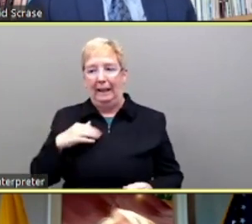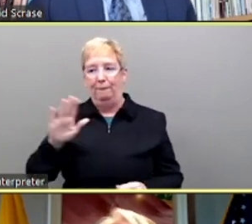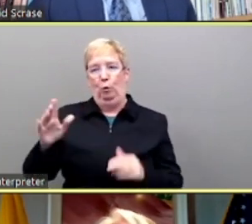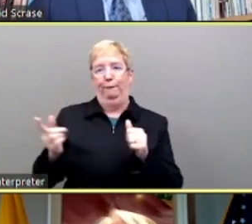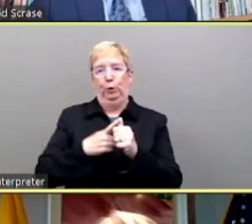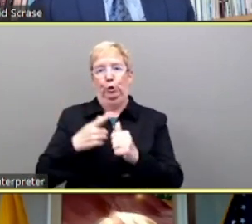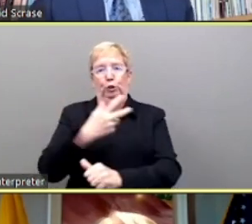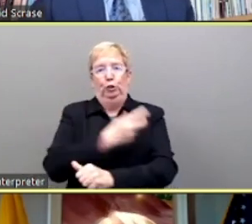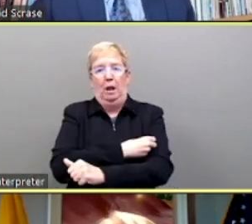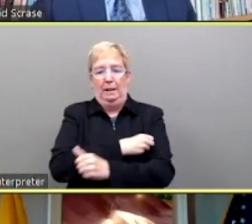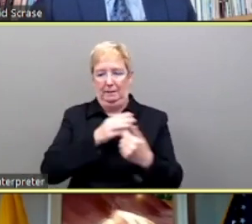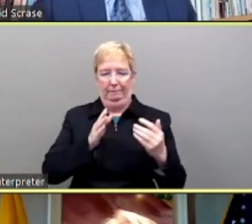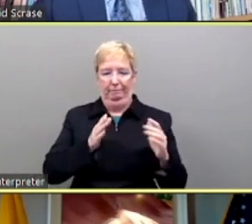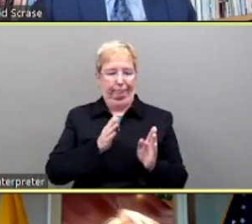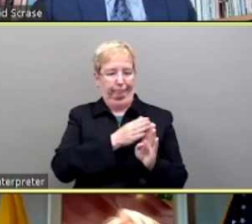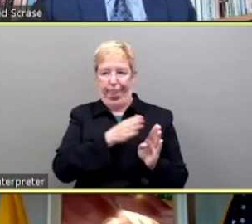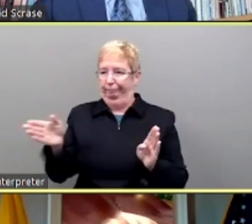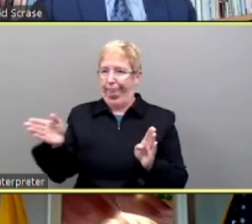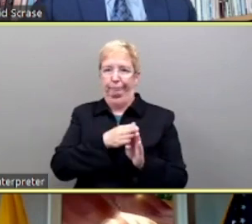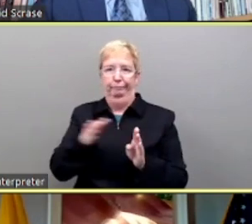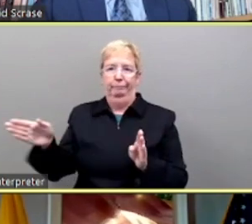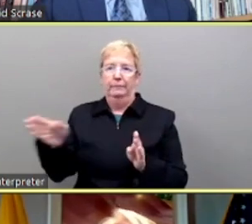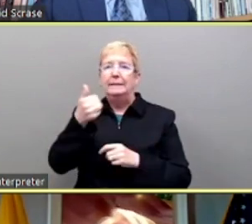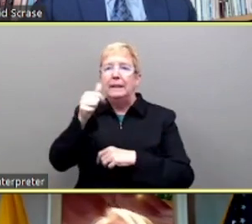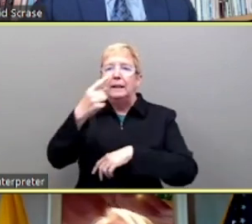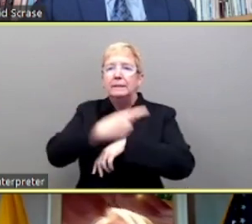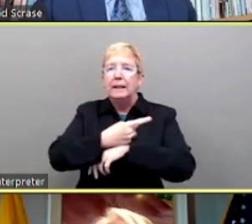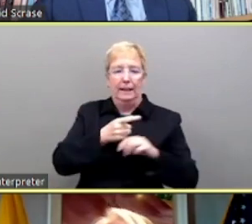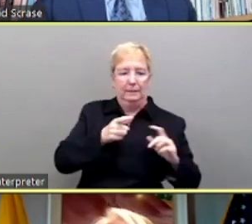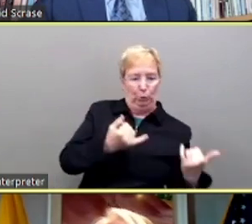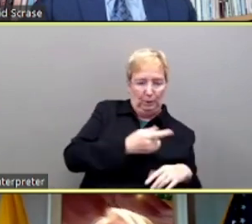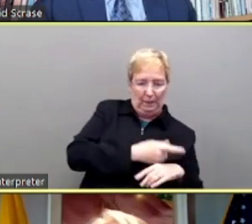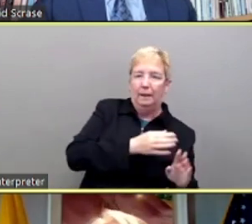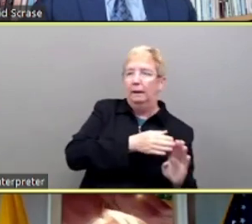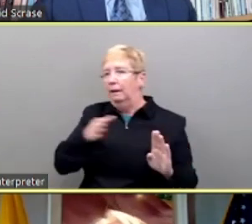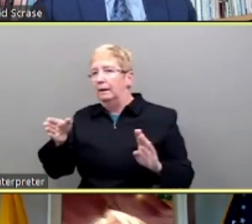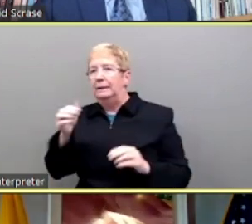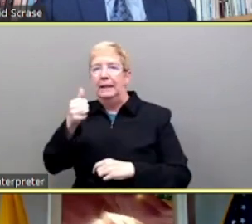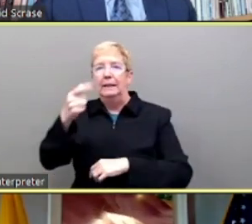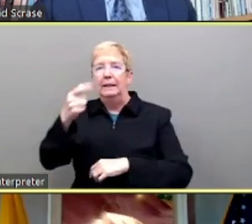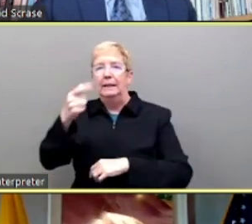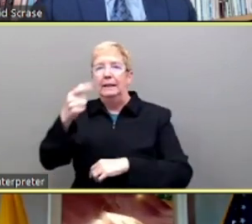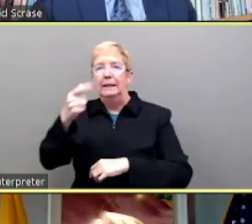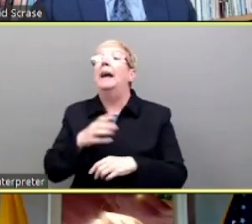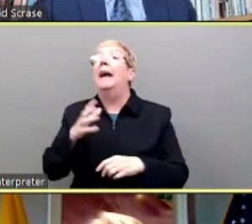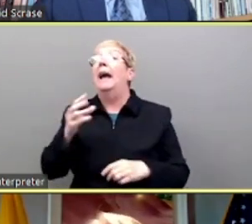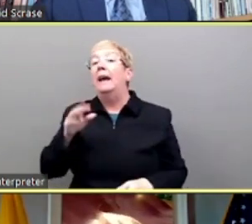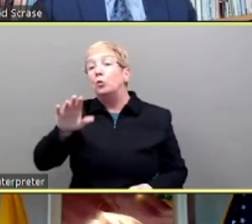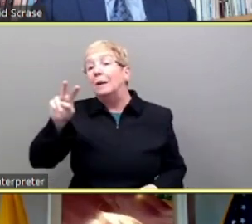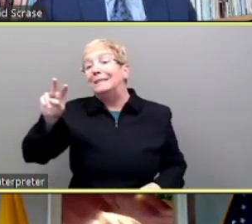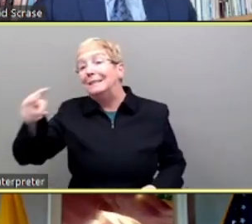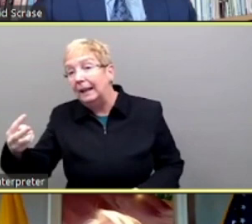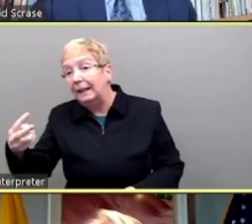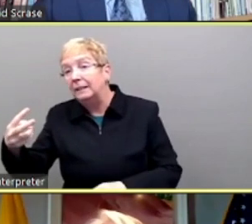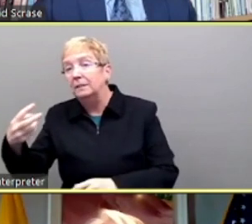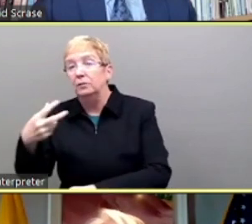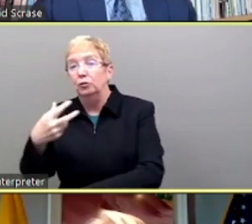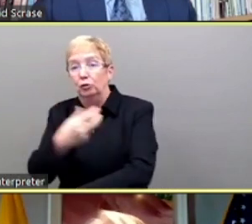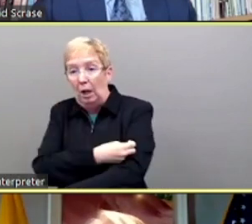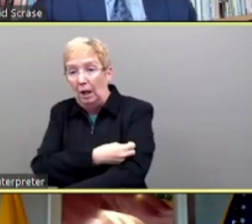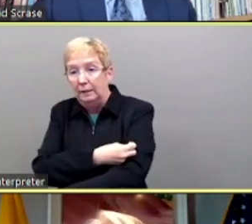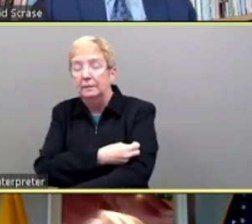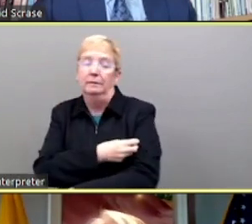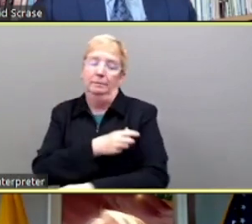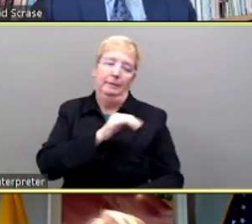within 10 days and second shot, if it's needed, if it's not the one dose vaccine, within